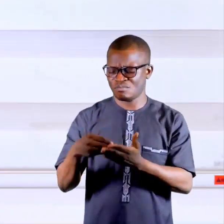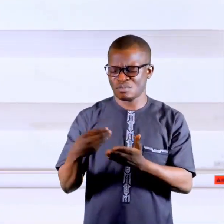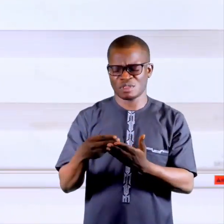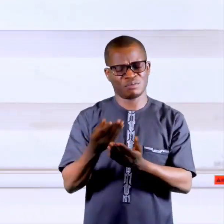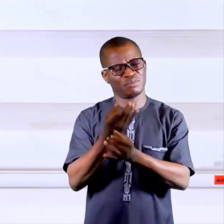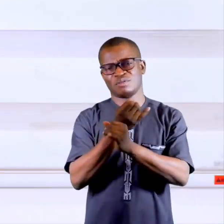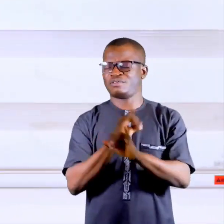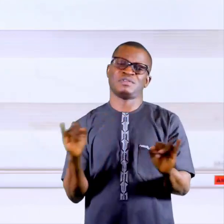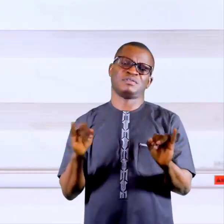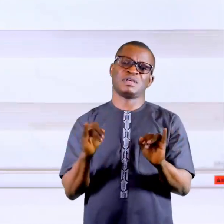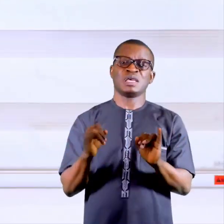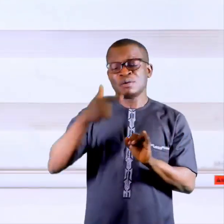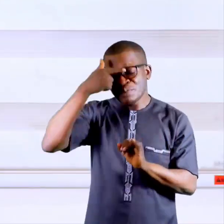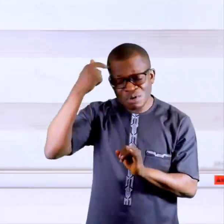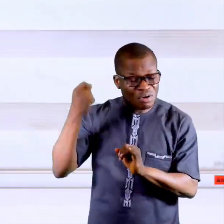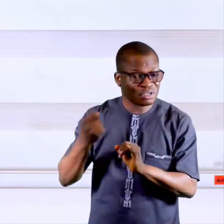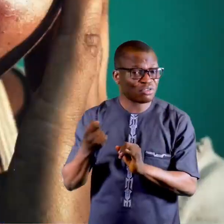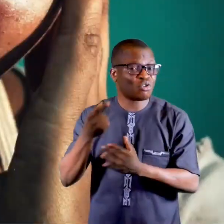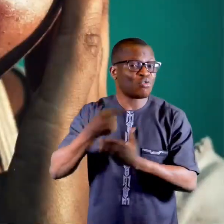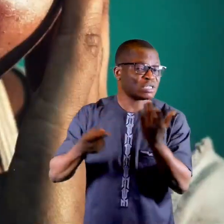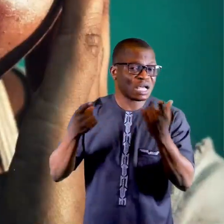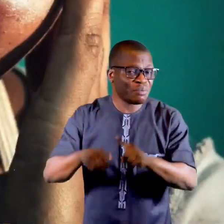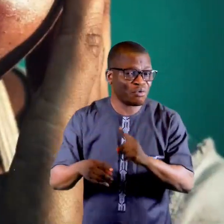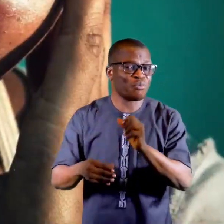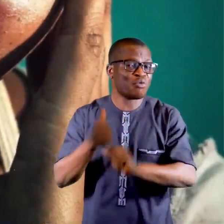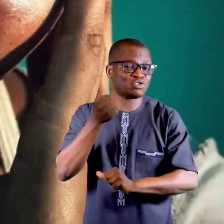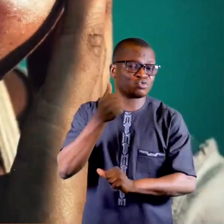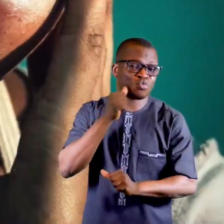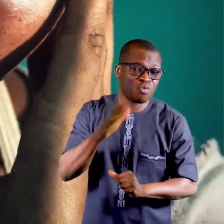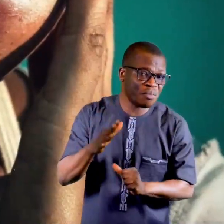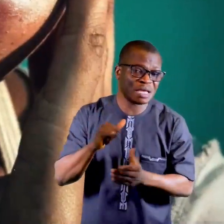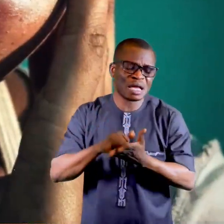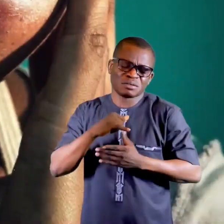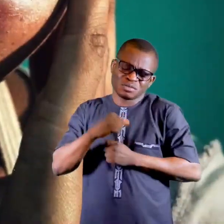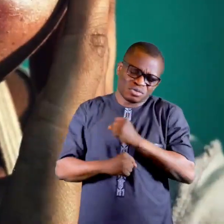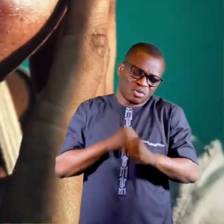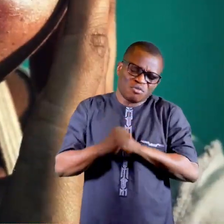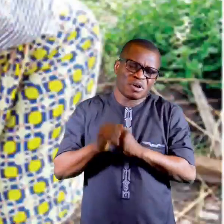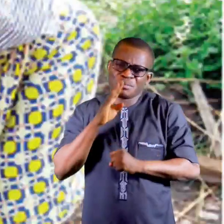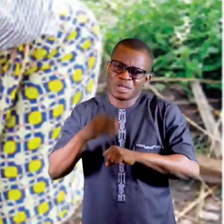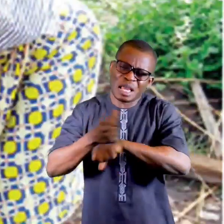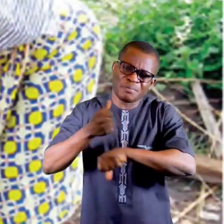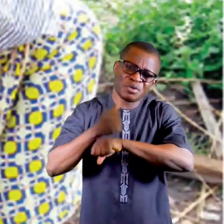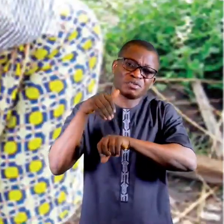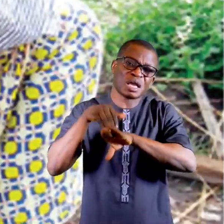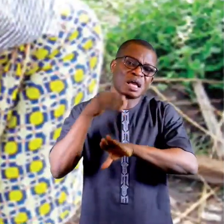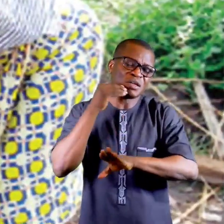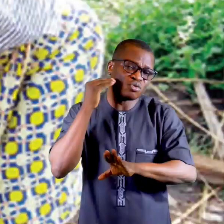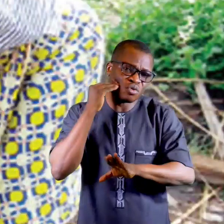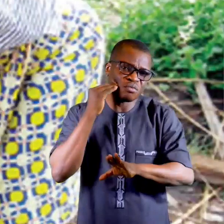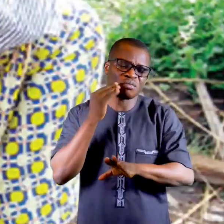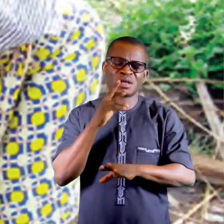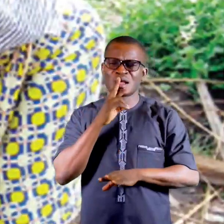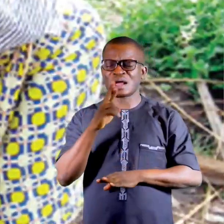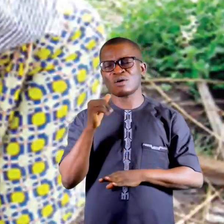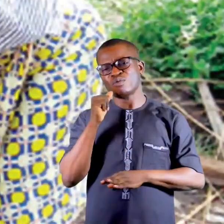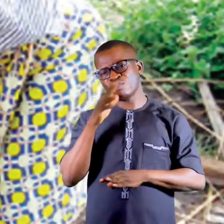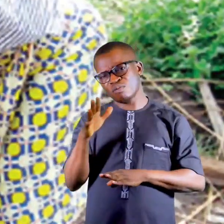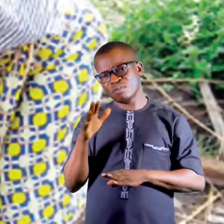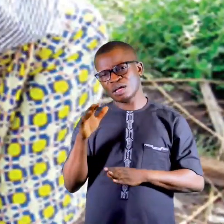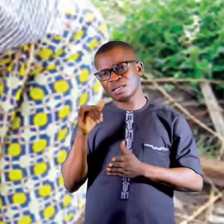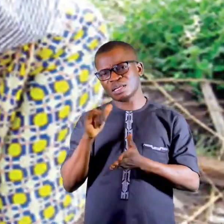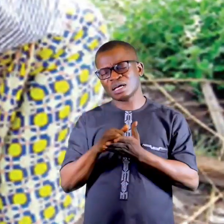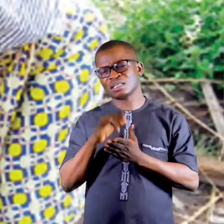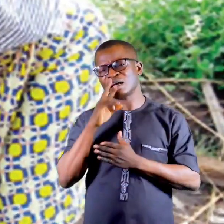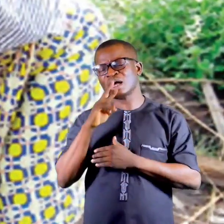independent. Because we found out that most of the women that suffer sexual and gender-based violence are women of